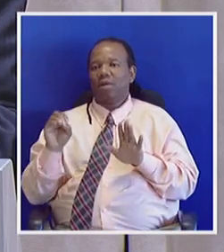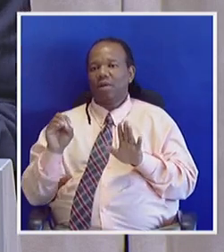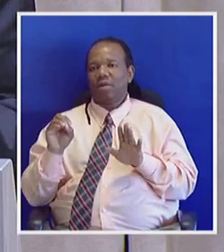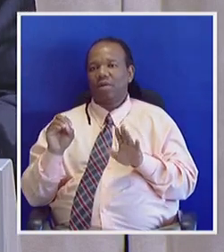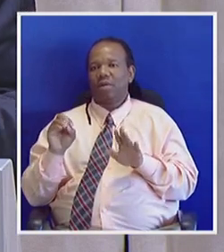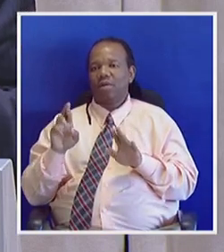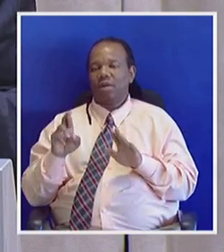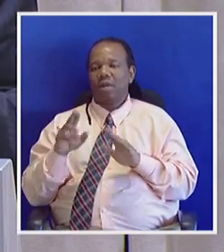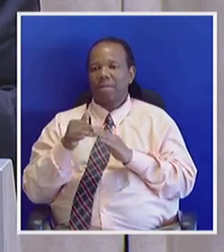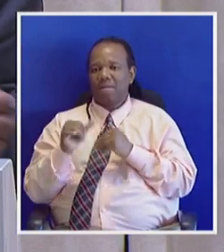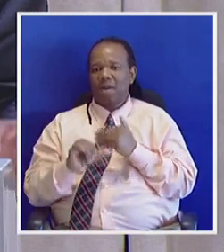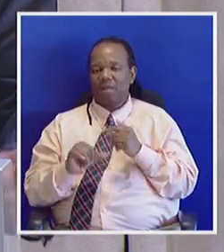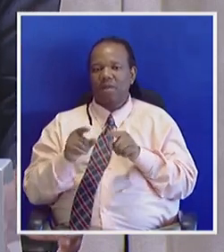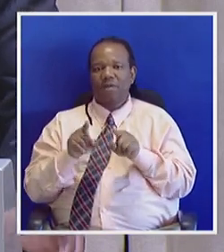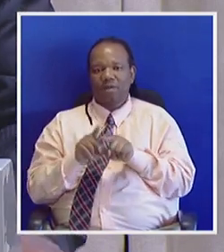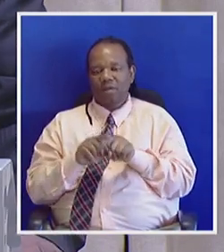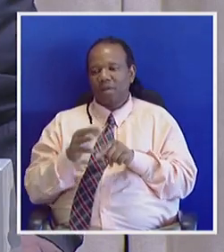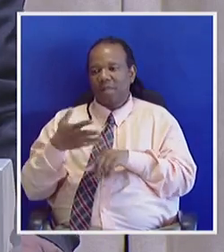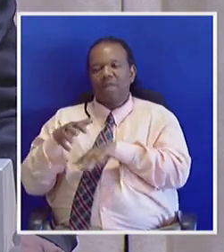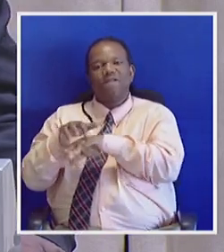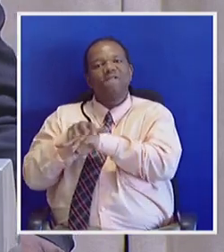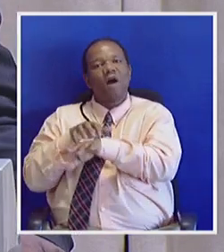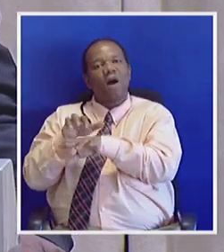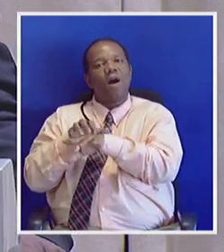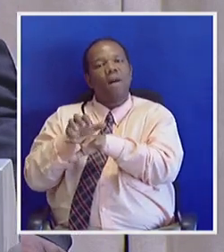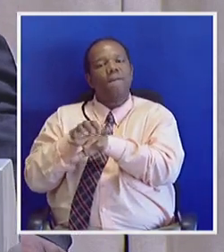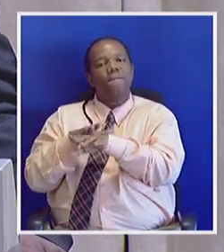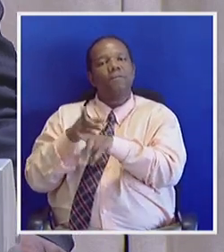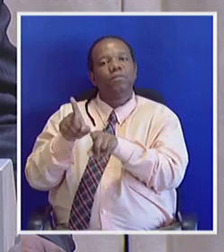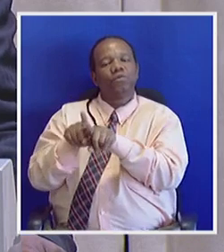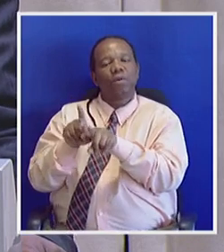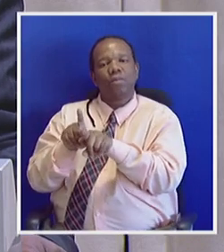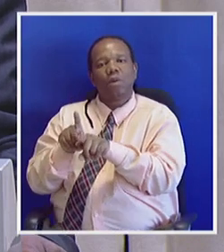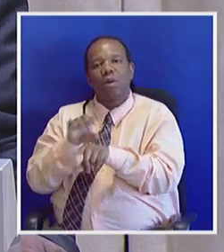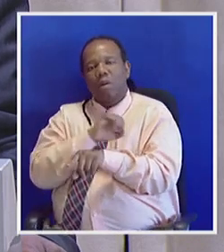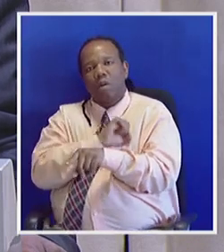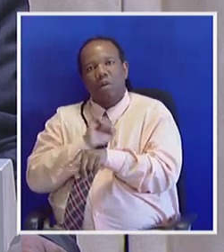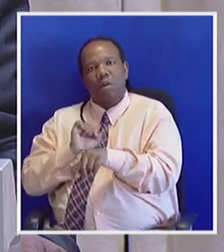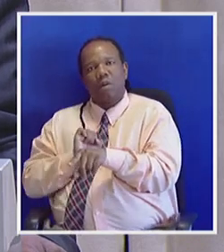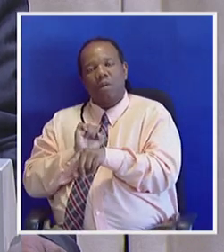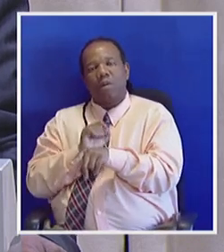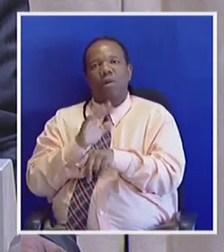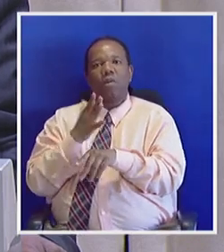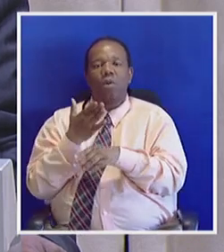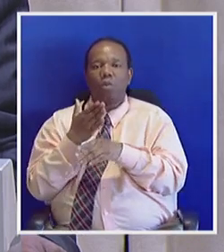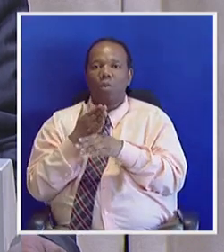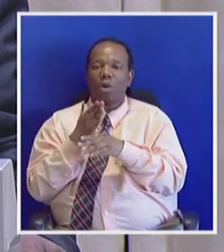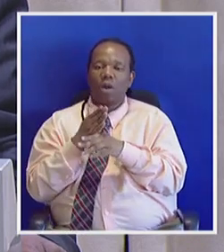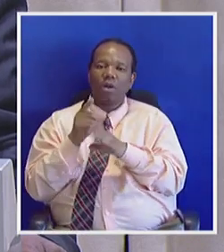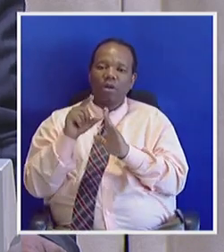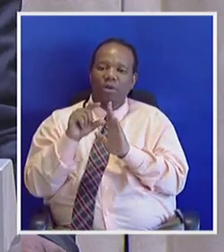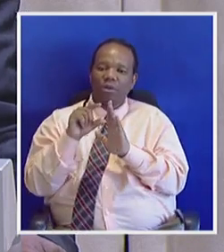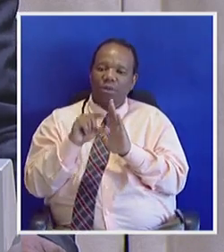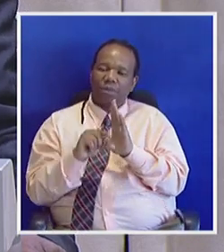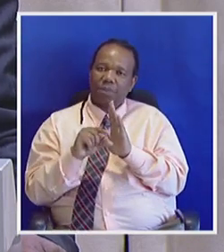at a higher level. Farm employers, rather, will need to pay slightly lower than the actual minimum wage for